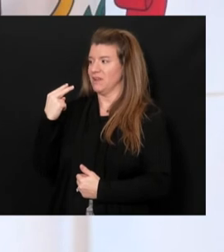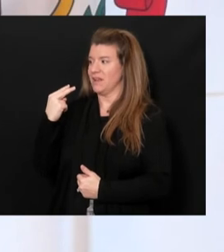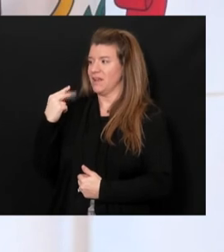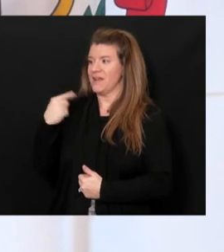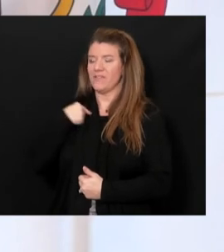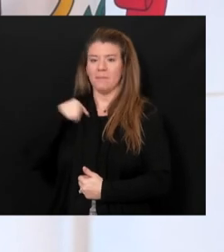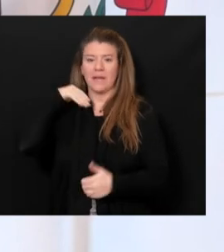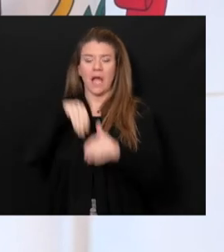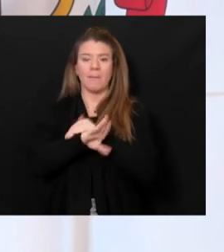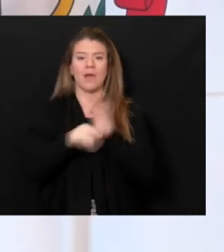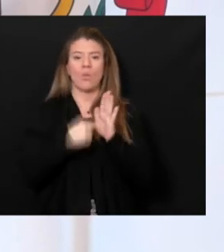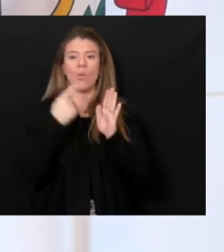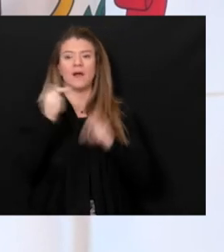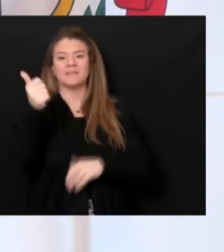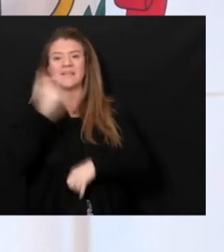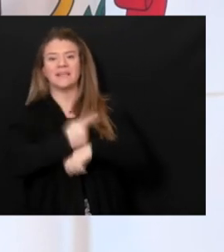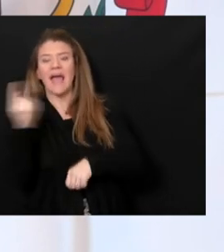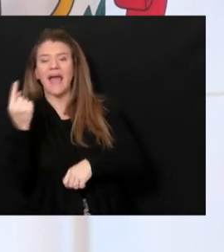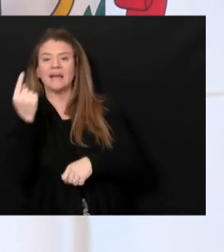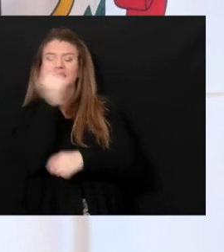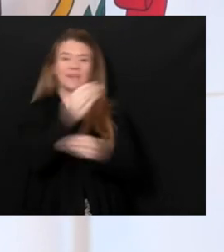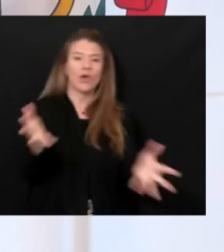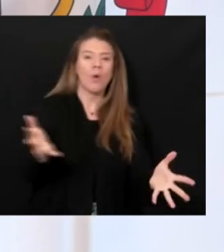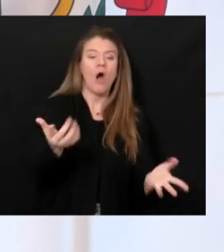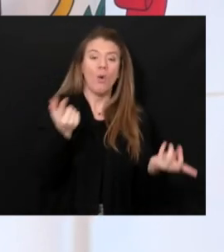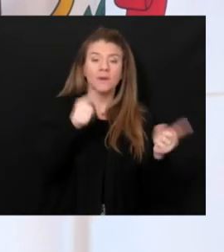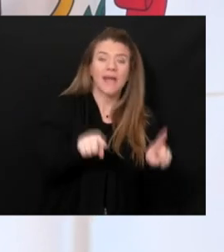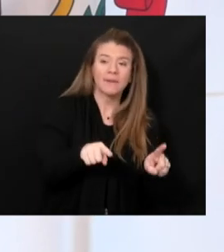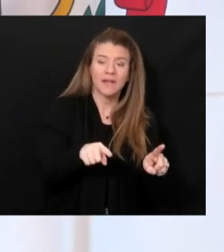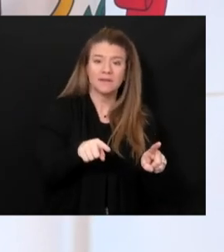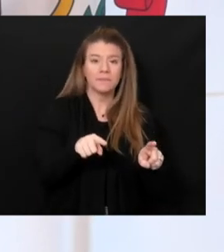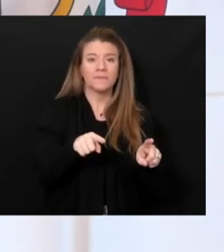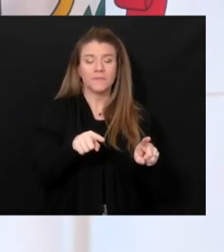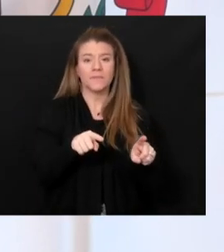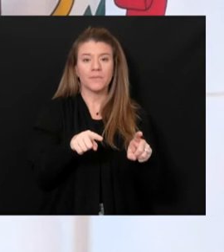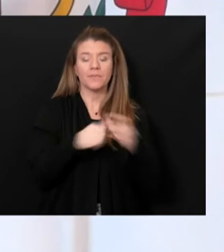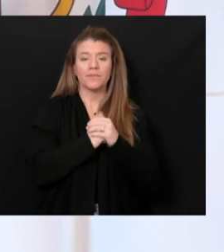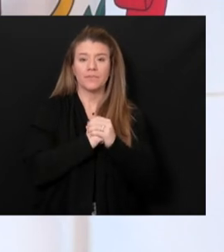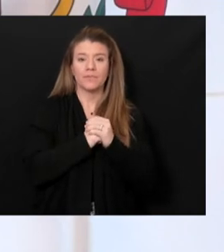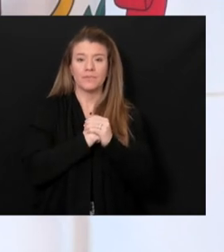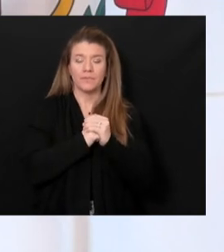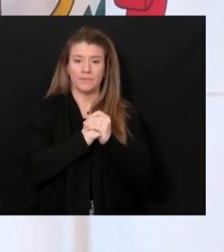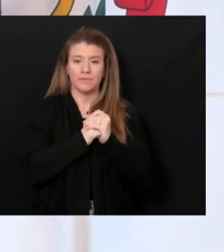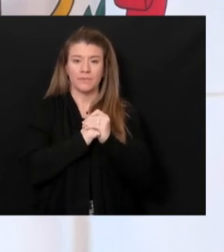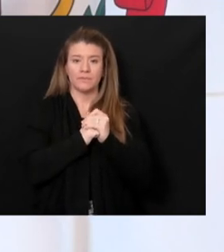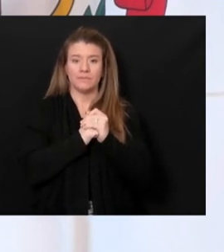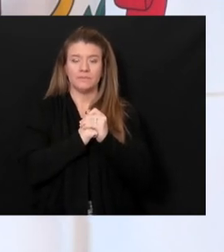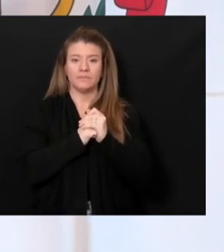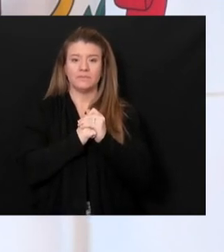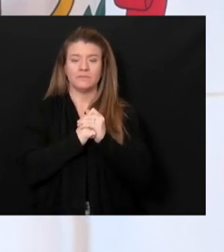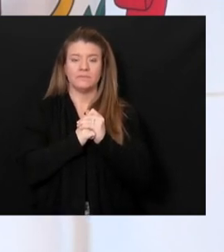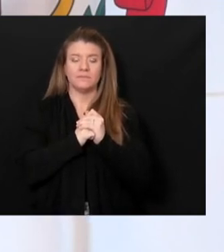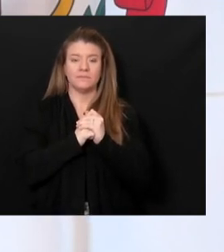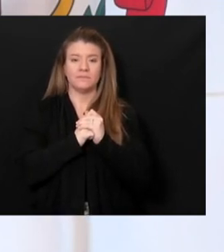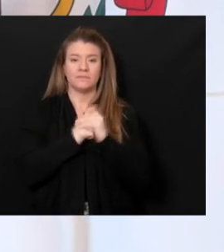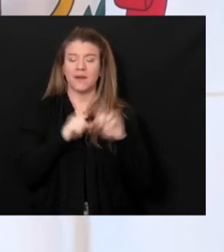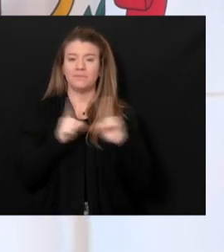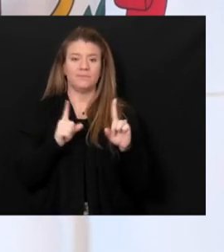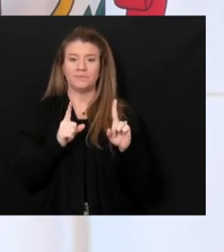10 days and tell everybody, you know, here's what's going on. And you know,